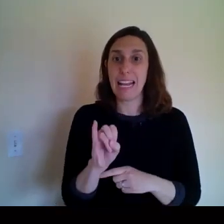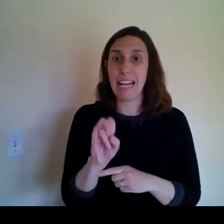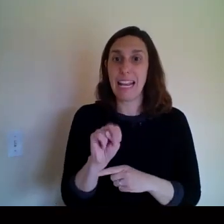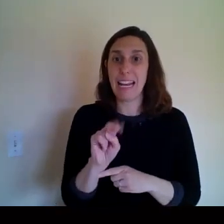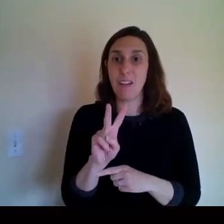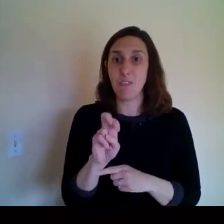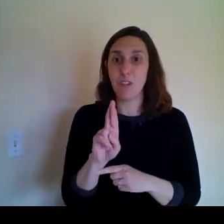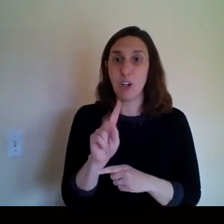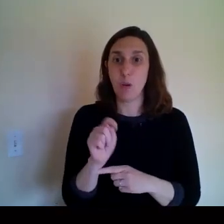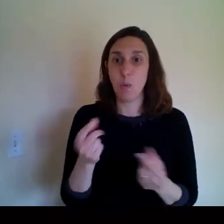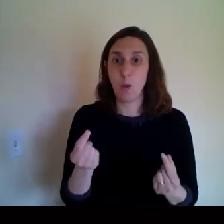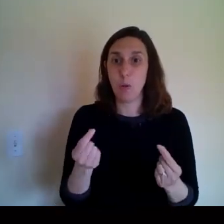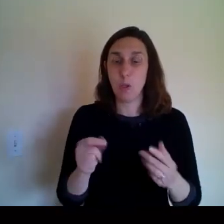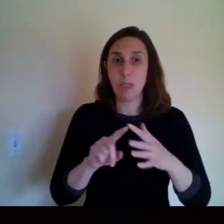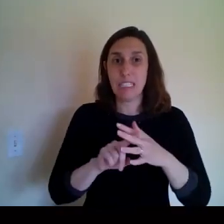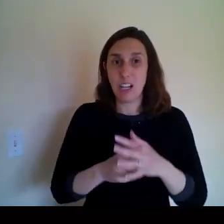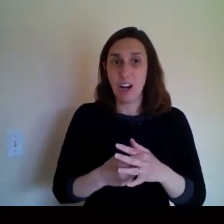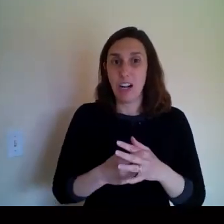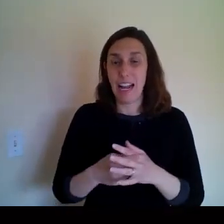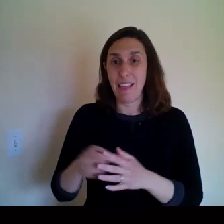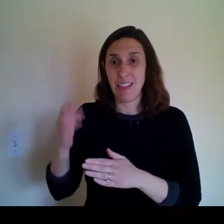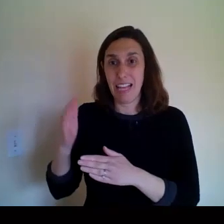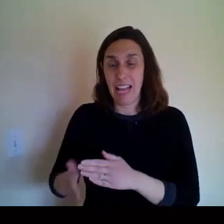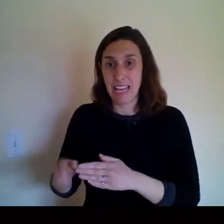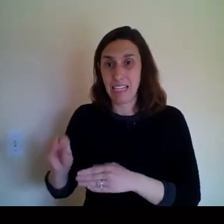we start at the end